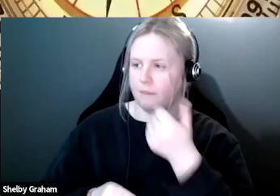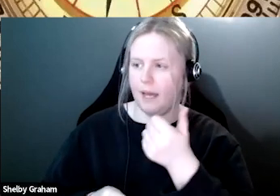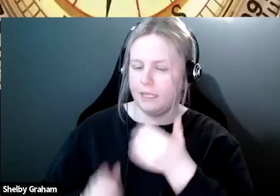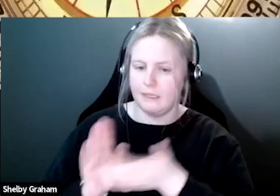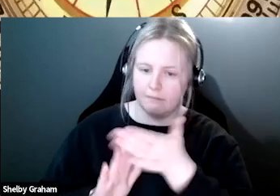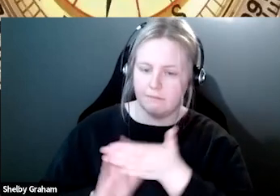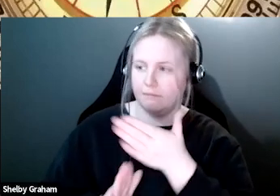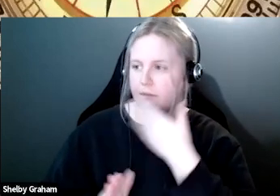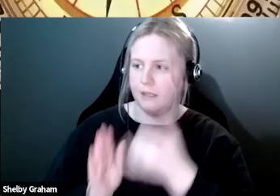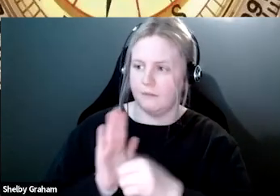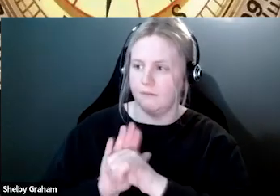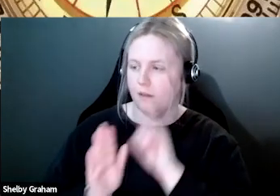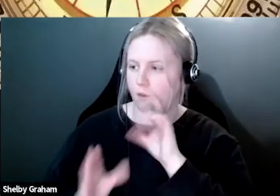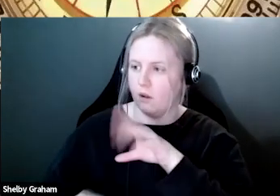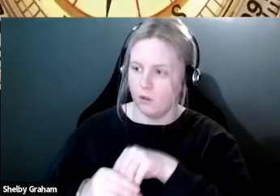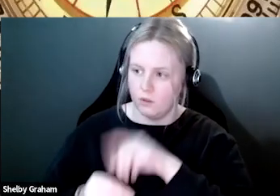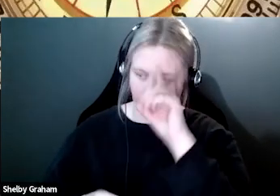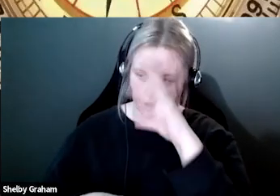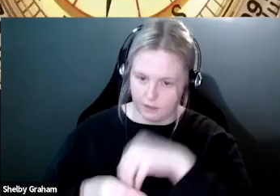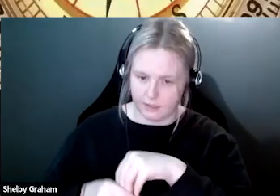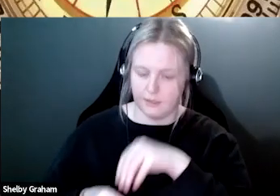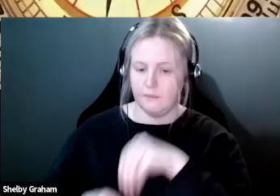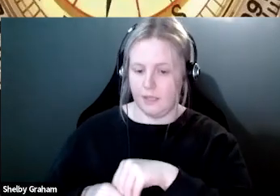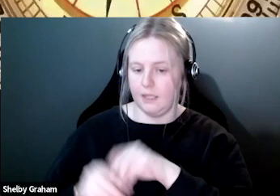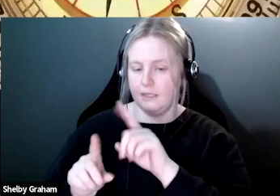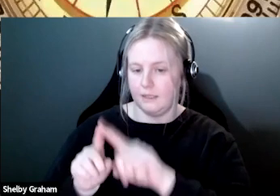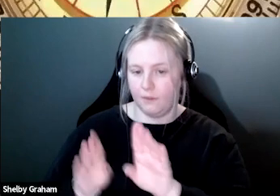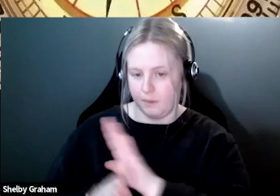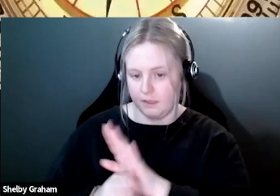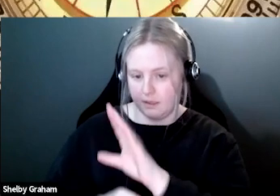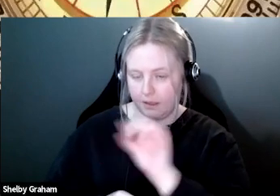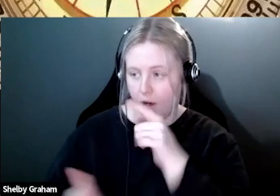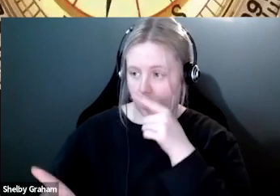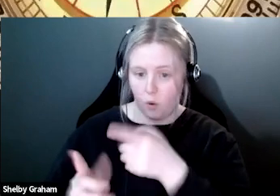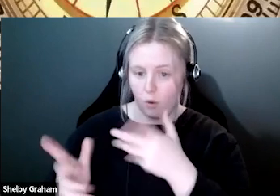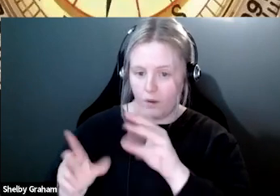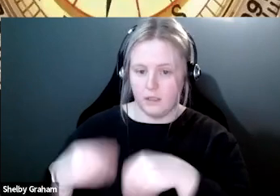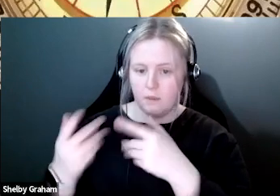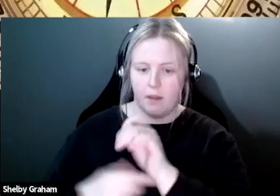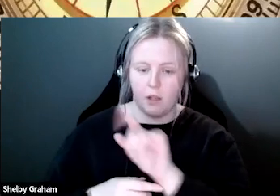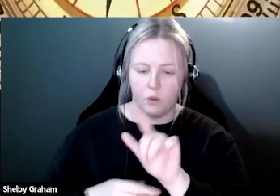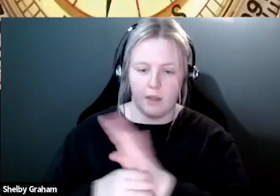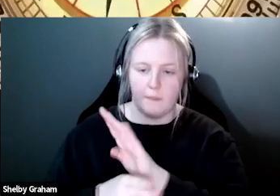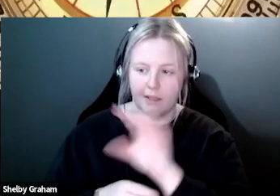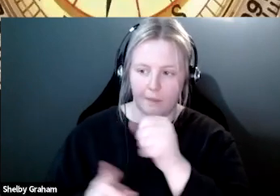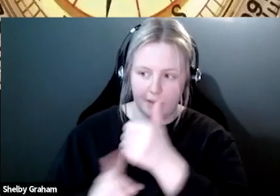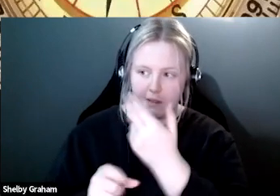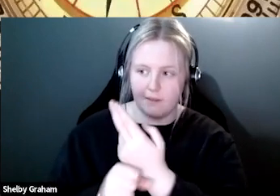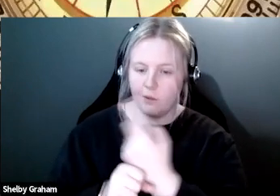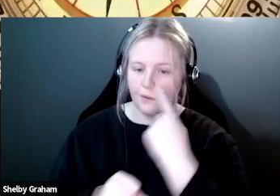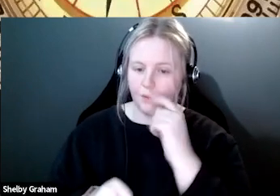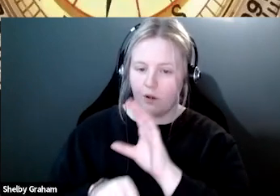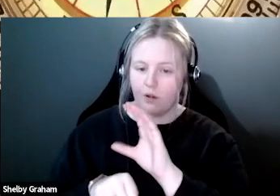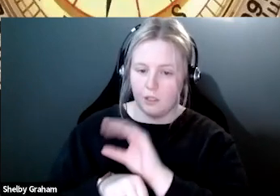and neurodiversity within organizations. And the goal of that is to be able to provide a tool that employers can use with consulting to be